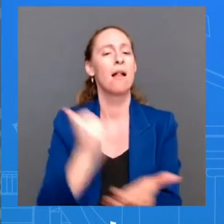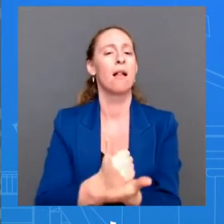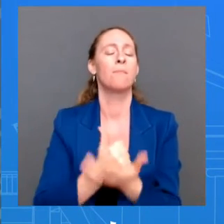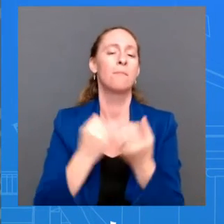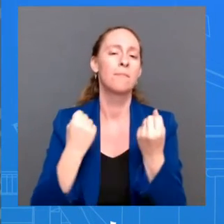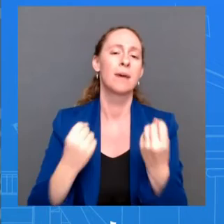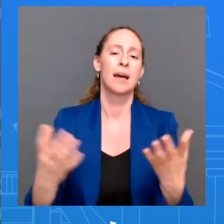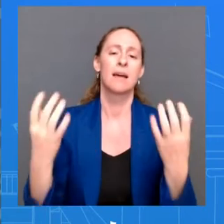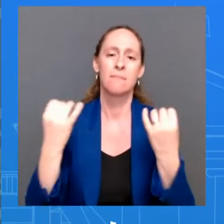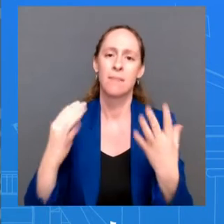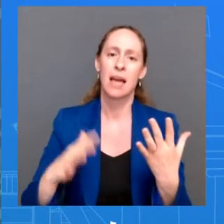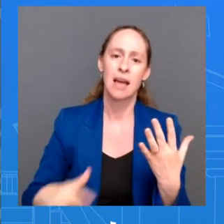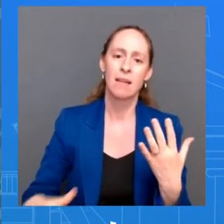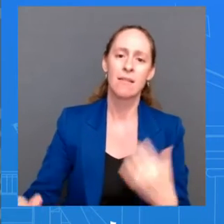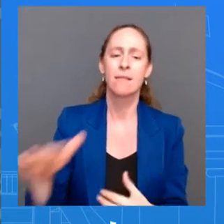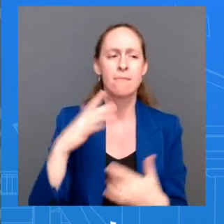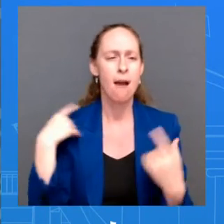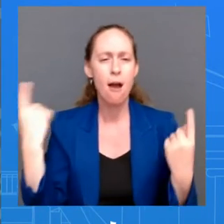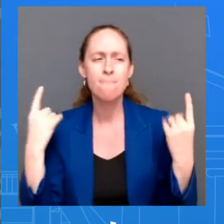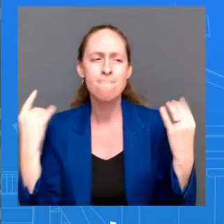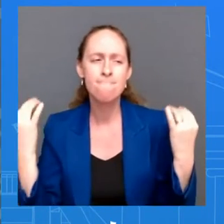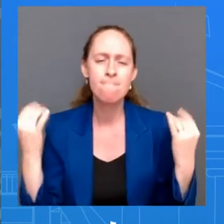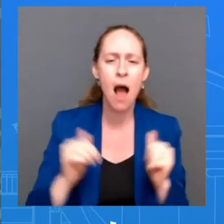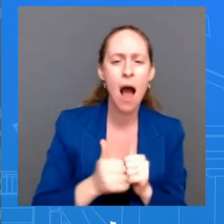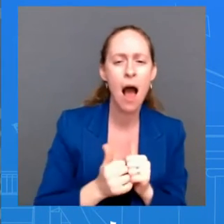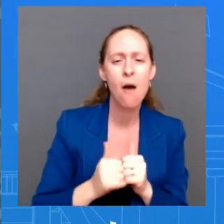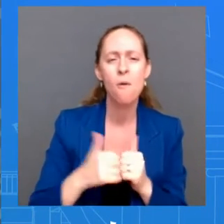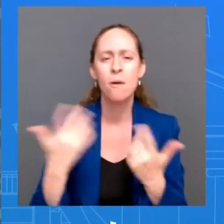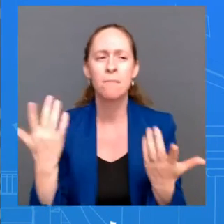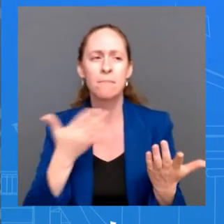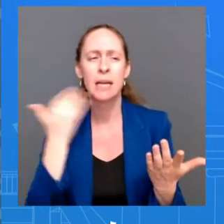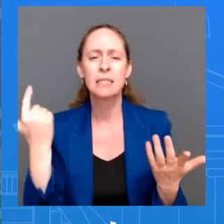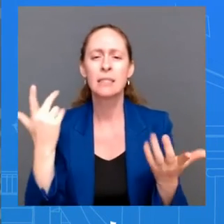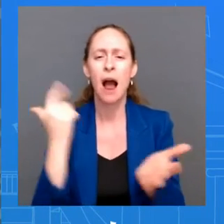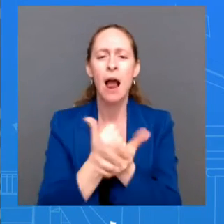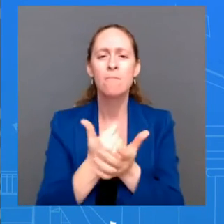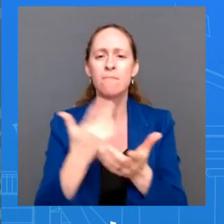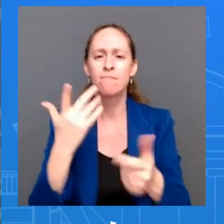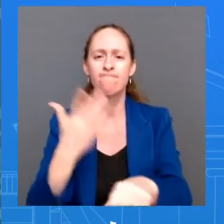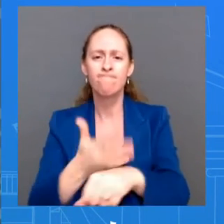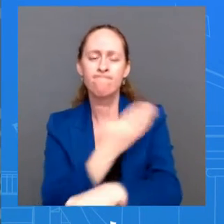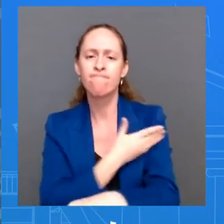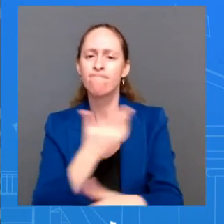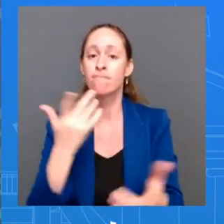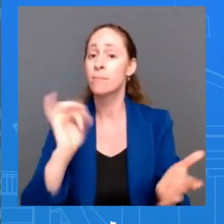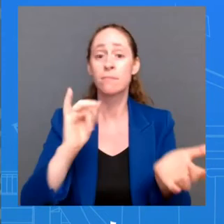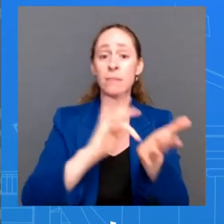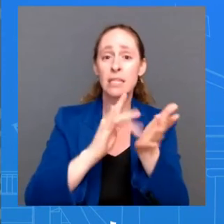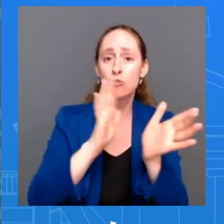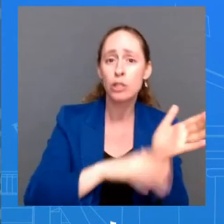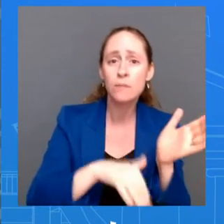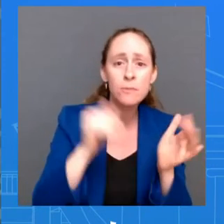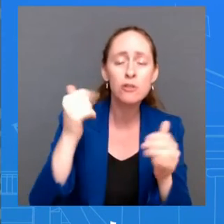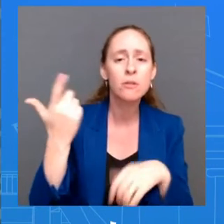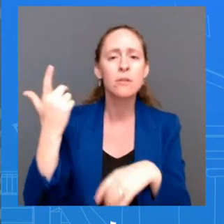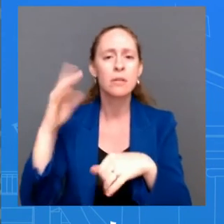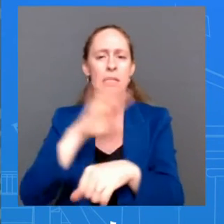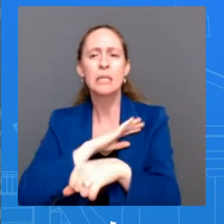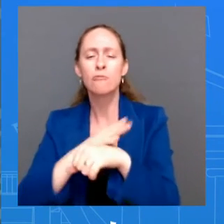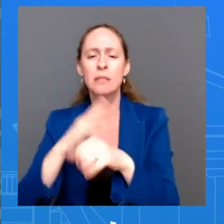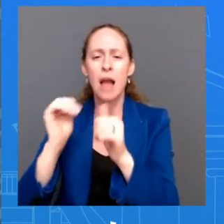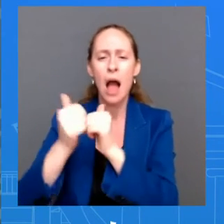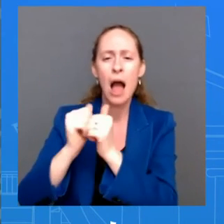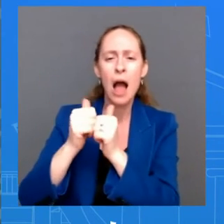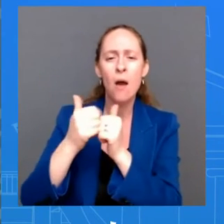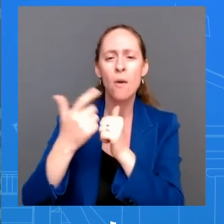when you think about pharmaceutical drugs, you think about our grandparents, or the seniors who are you know, thinking every day how are